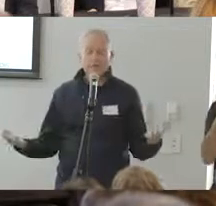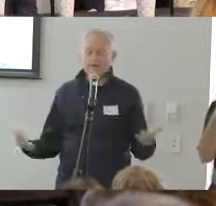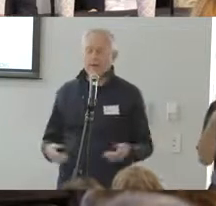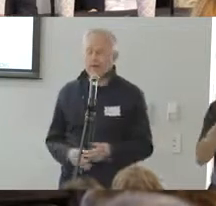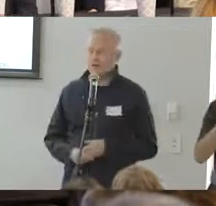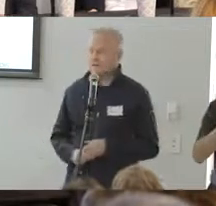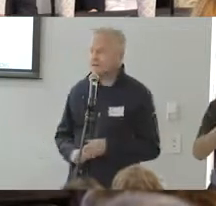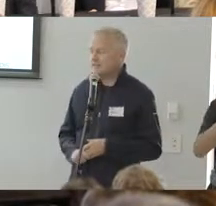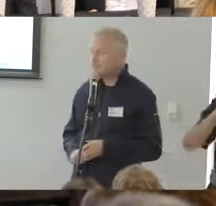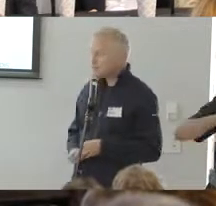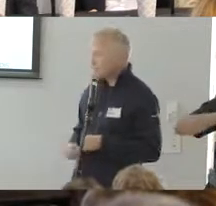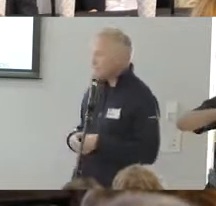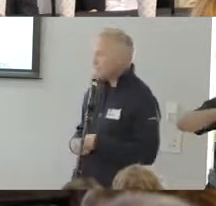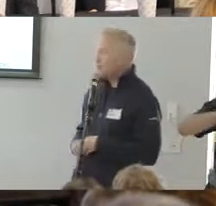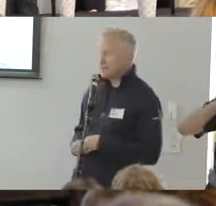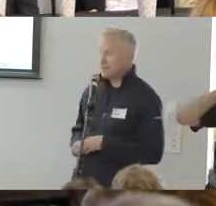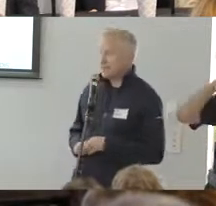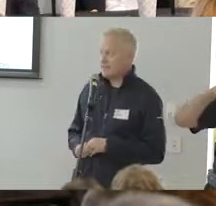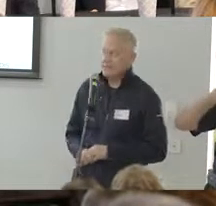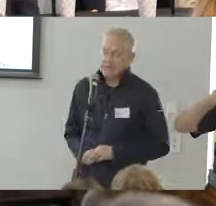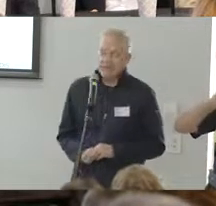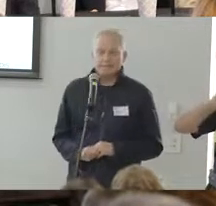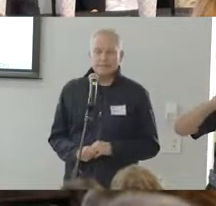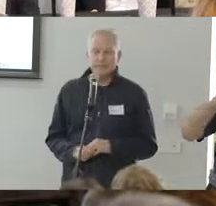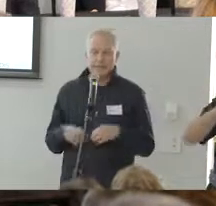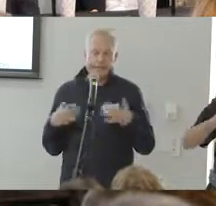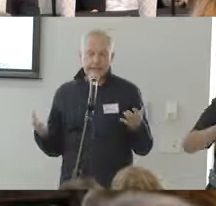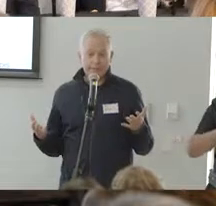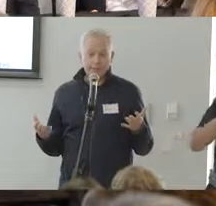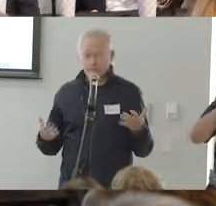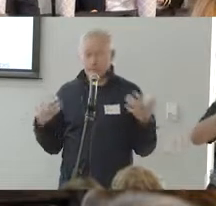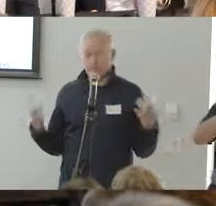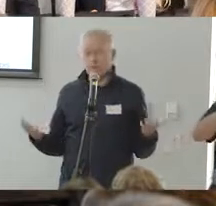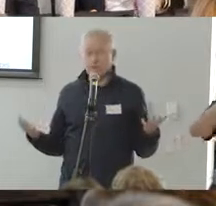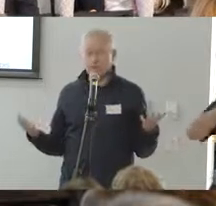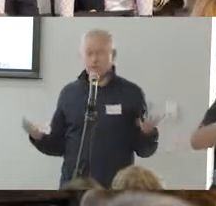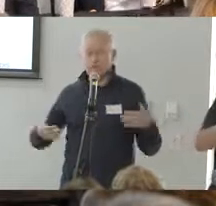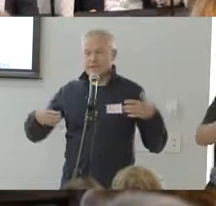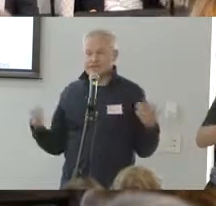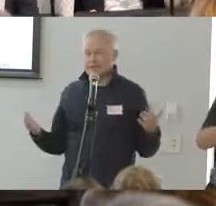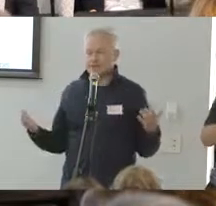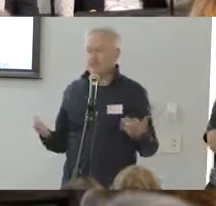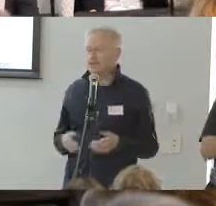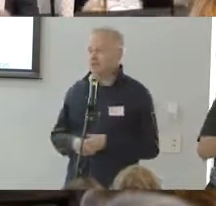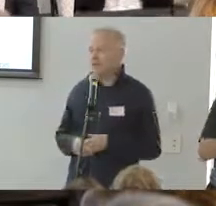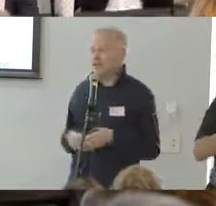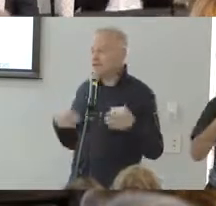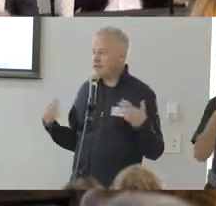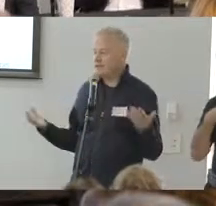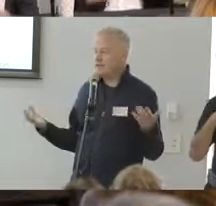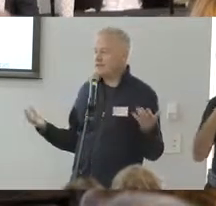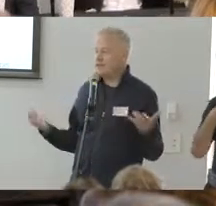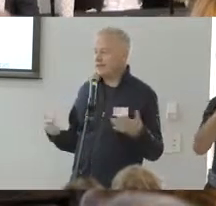a resilient battery park city looks like. It's really timely that we're talking about resiliency tonight.